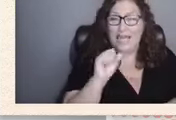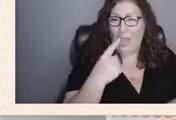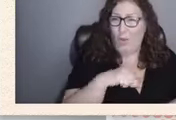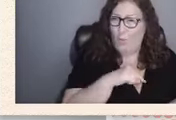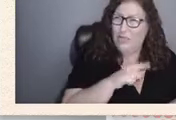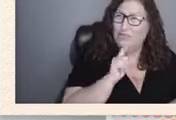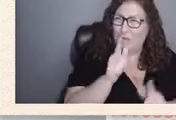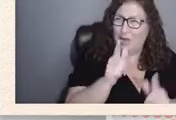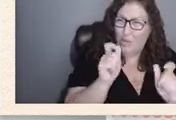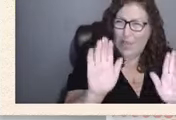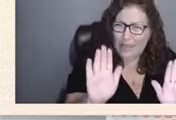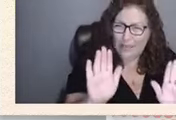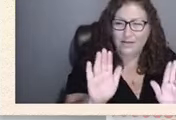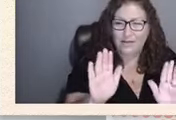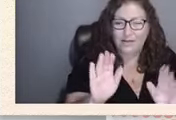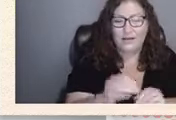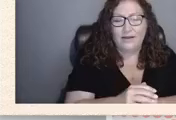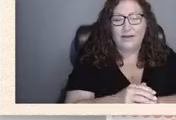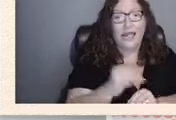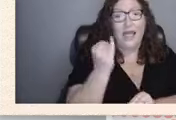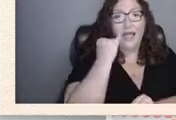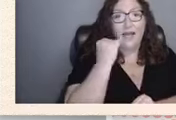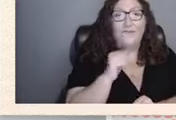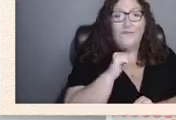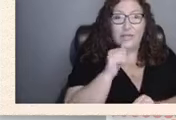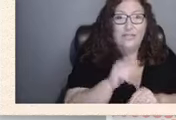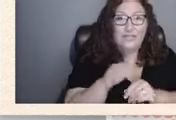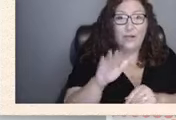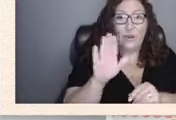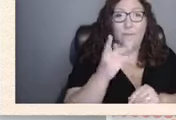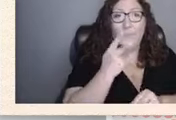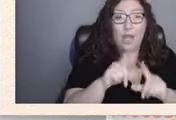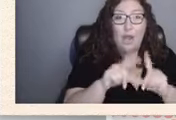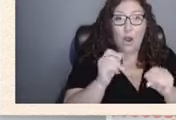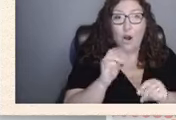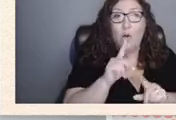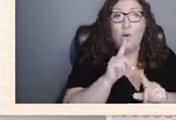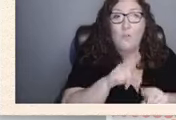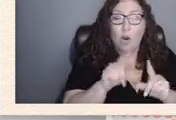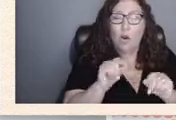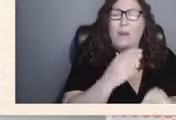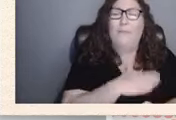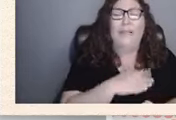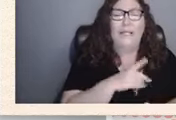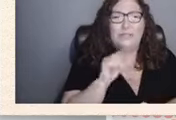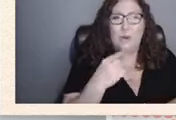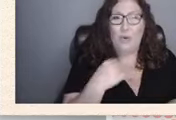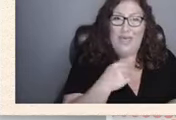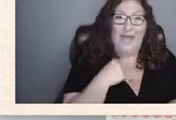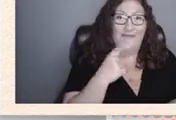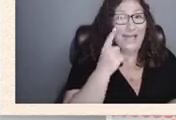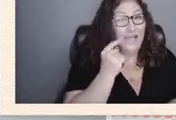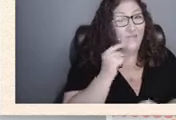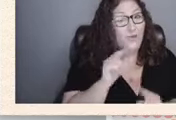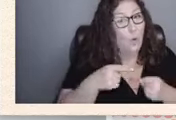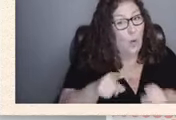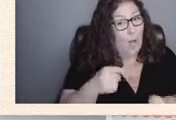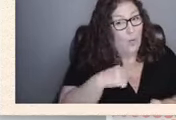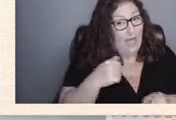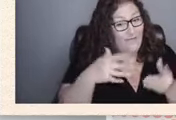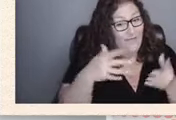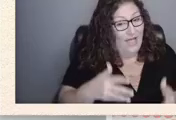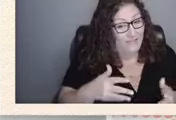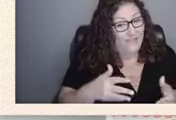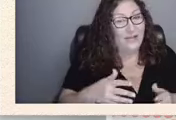quick, if you haven't sent in your PIN card or your report card, please do. We have a gift while supplies last, and supplies are still